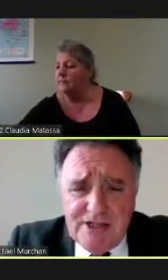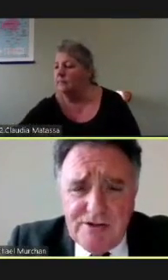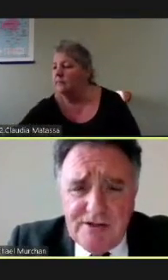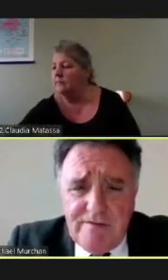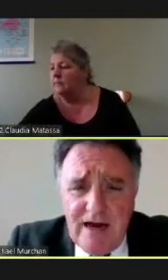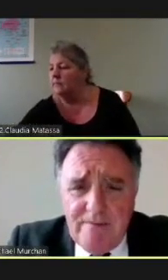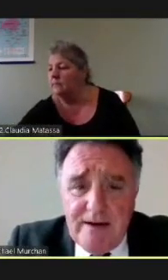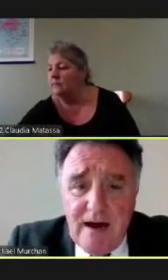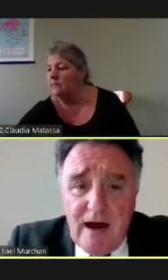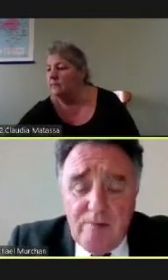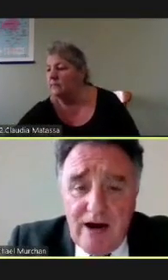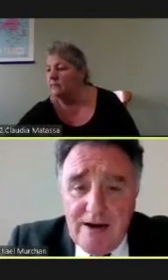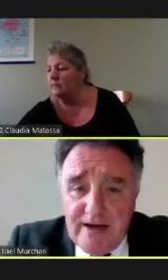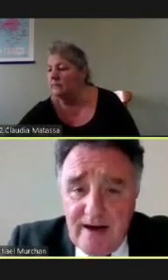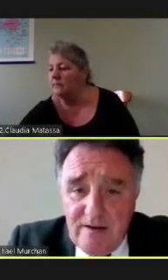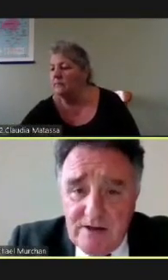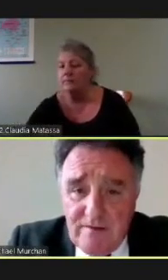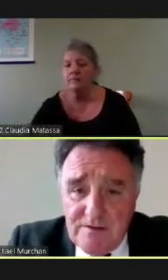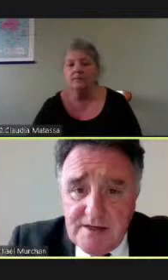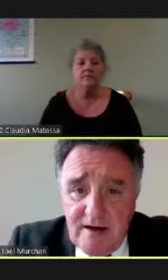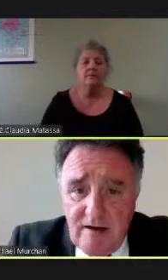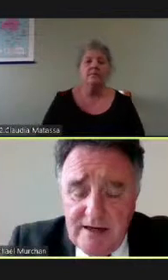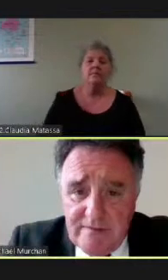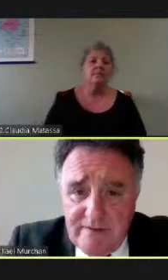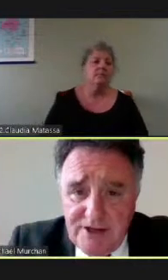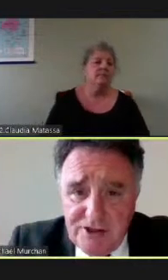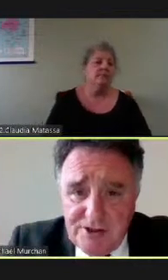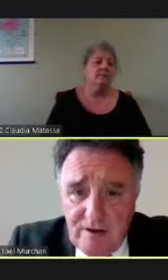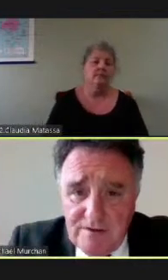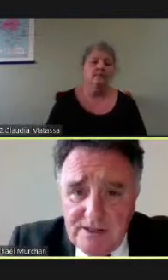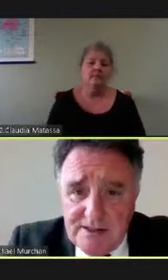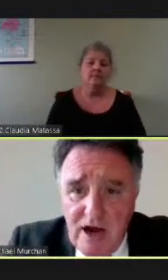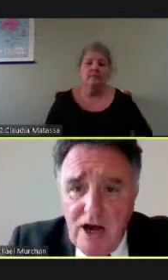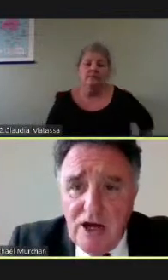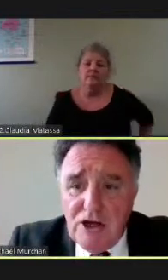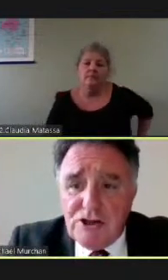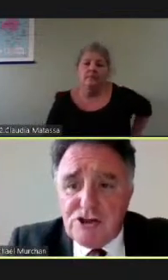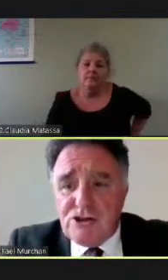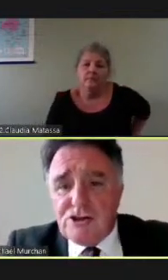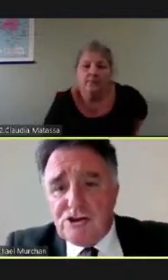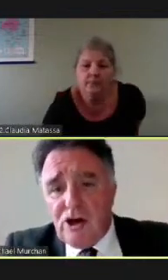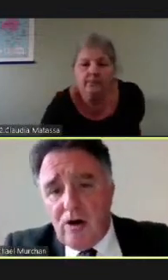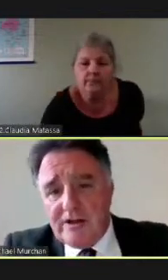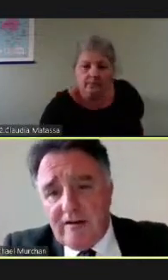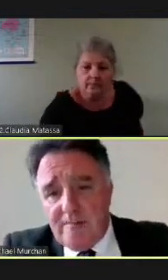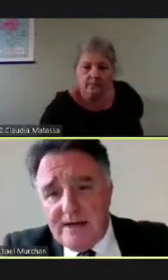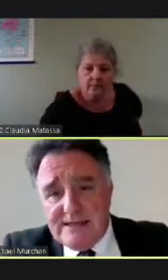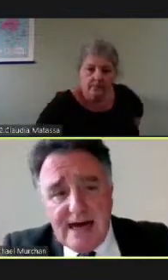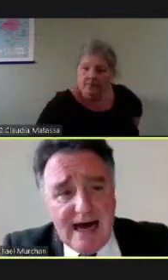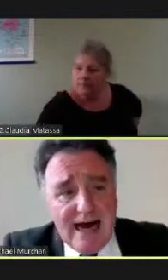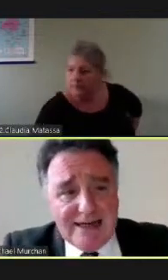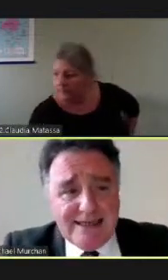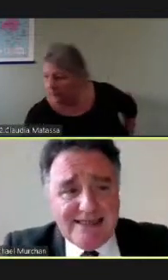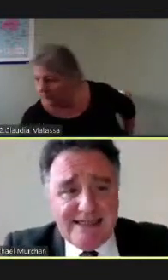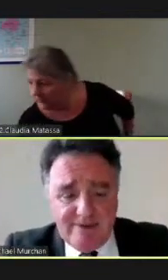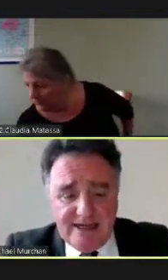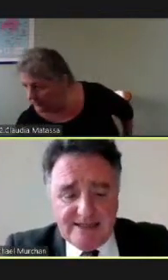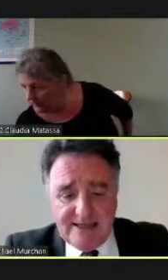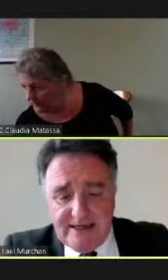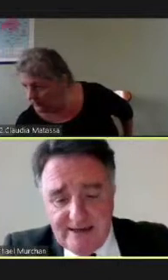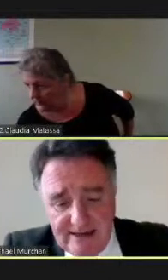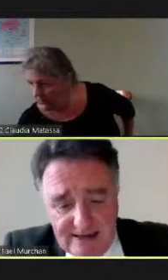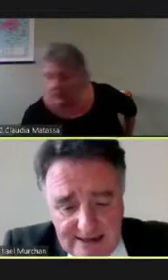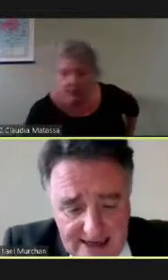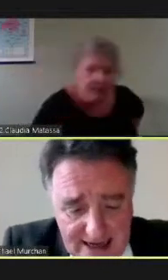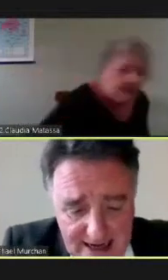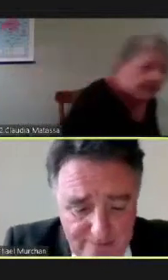this relates to developing our primary care services, early intervention services, talk therapies, and